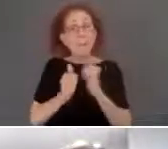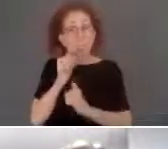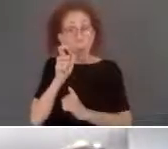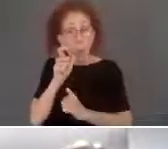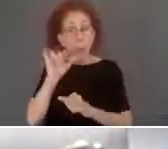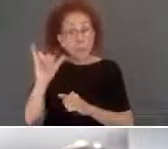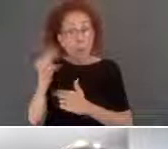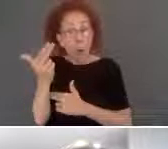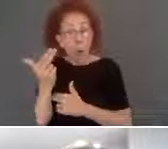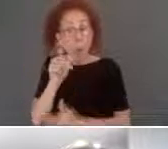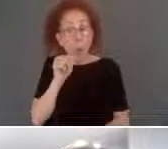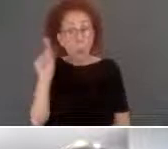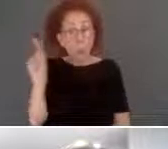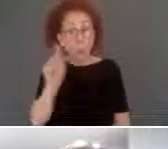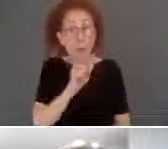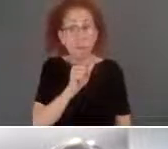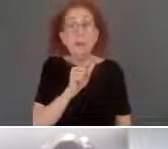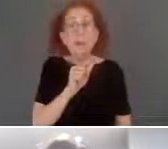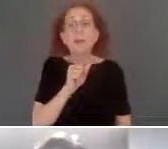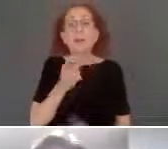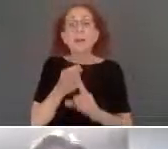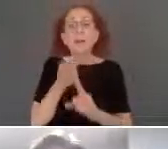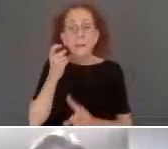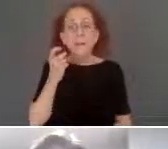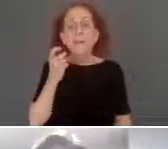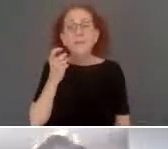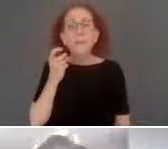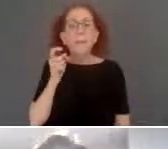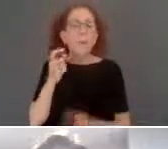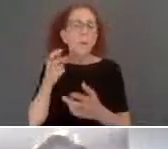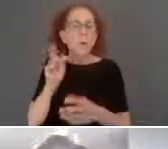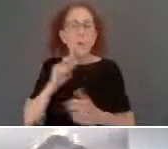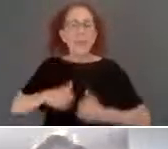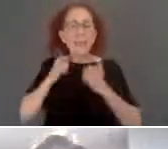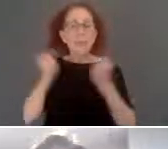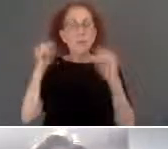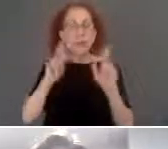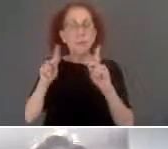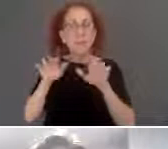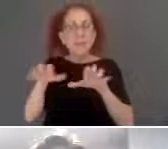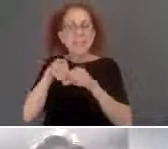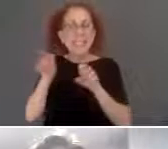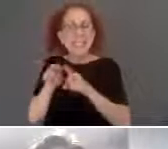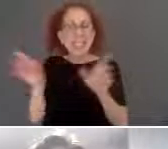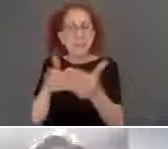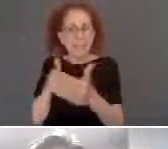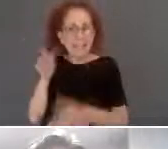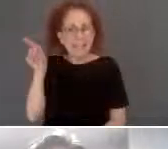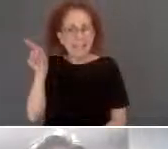who refer to our Bounce Back Philly come from a congregate setting. We also have individuals who come from